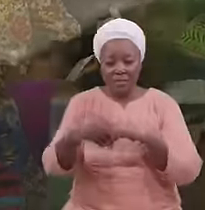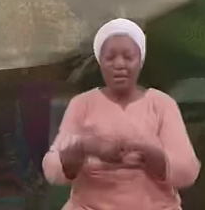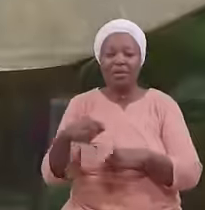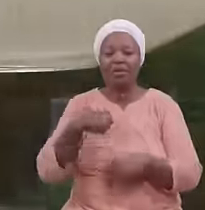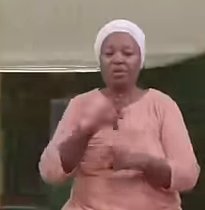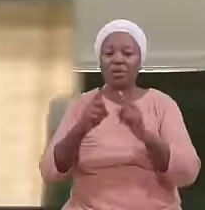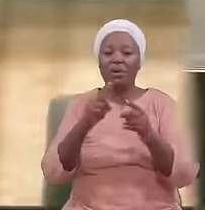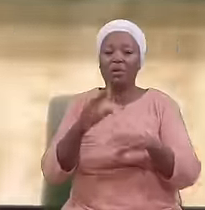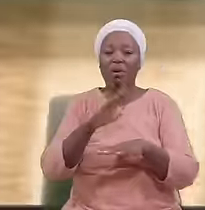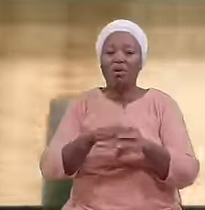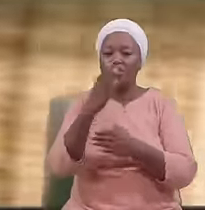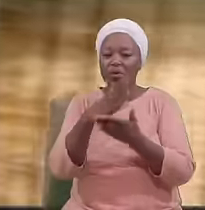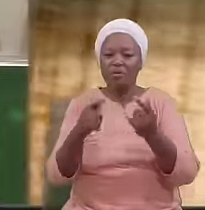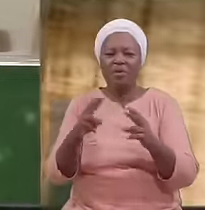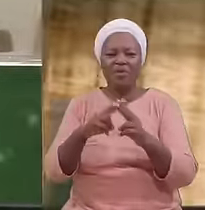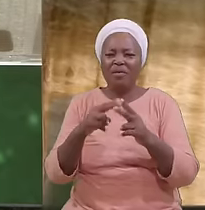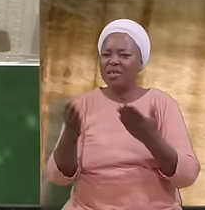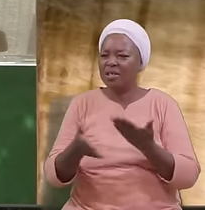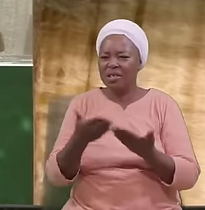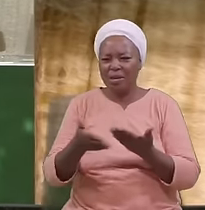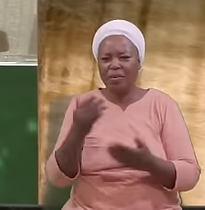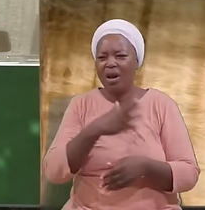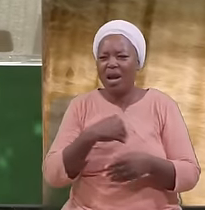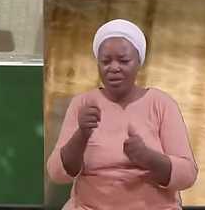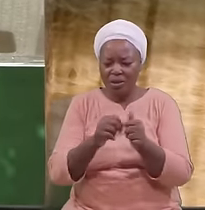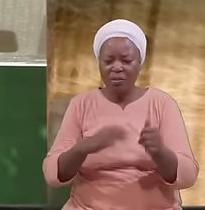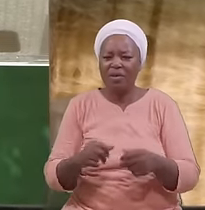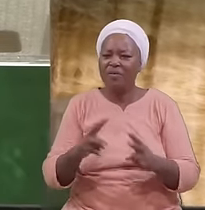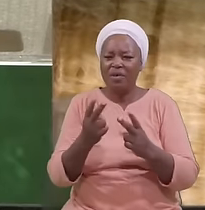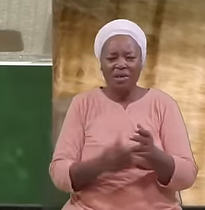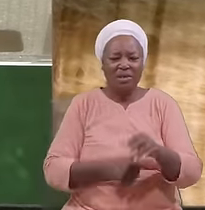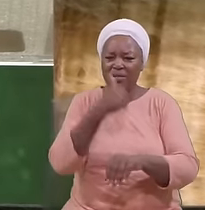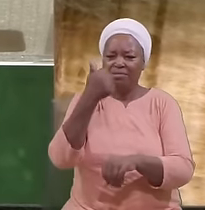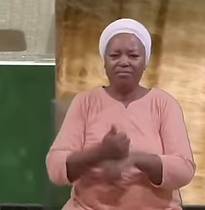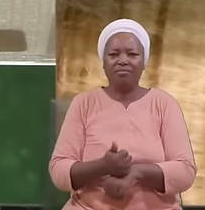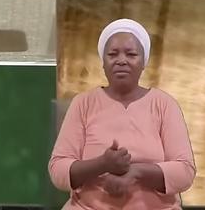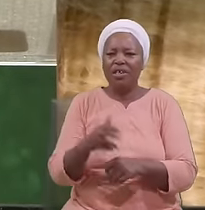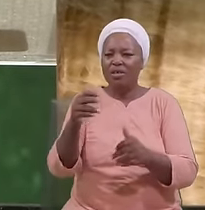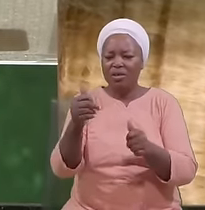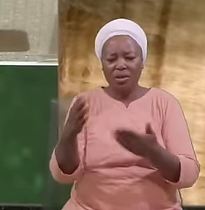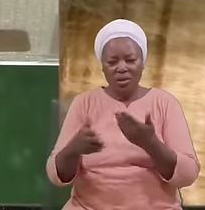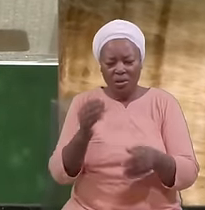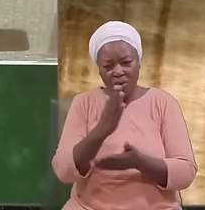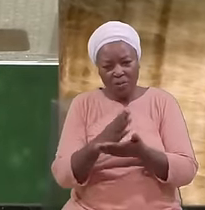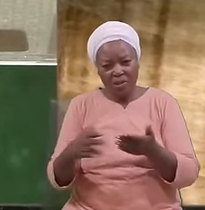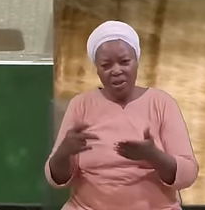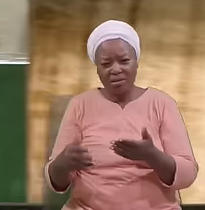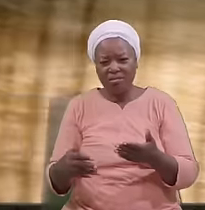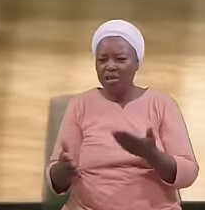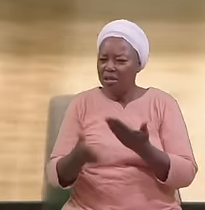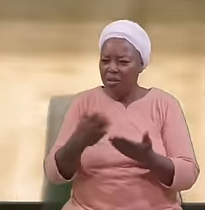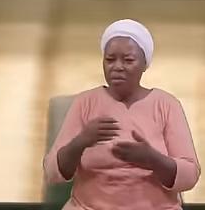on something simple and something profound. Something simple, clear